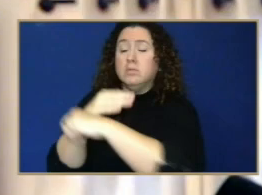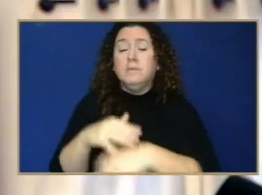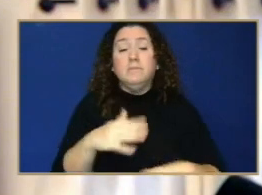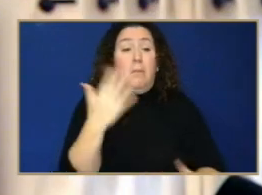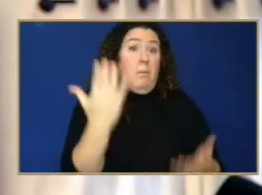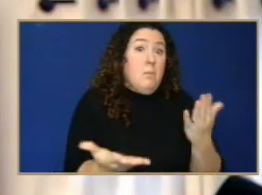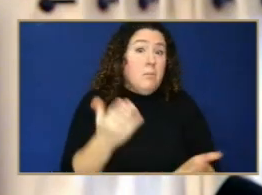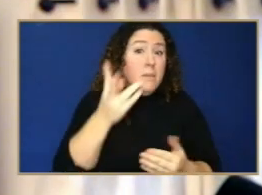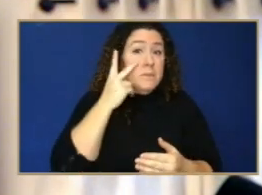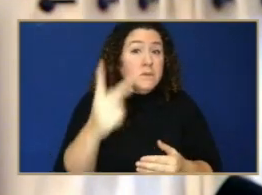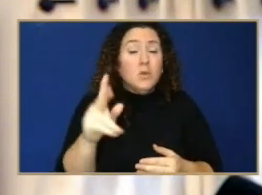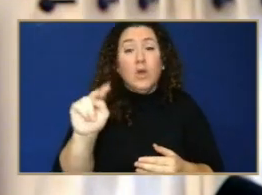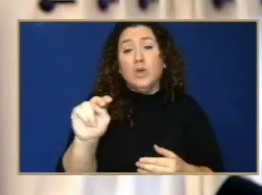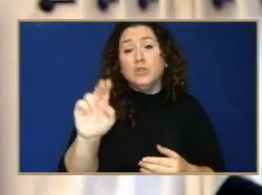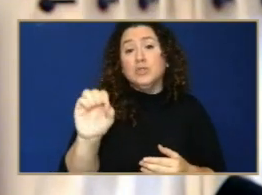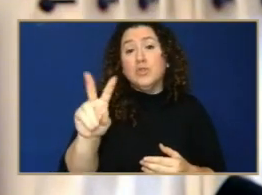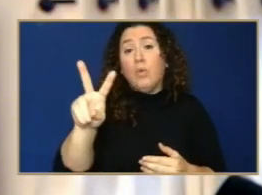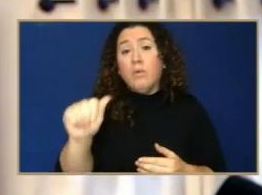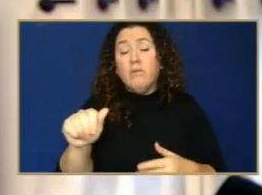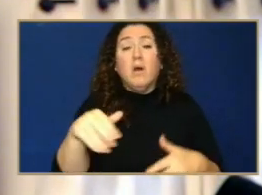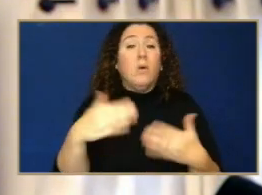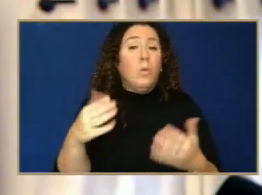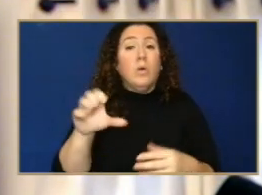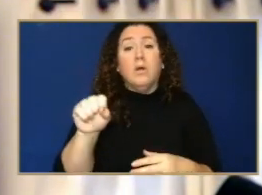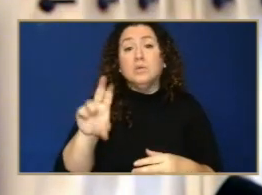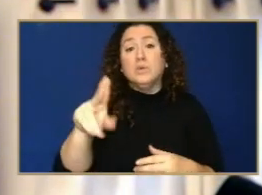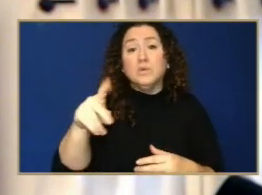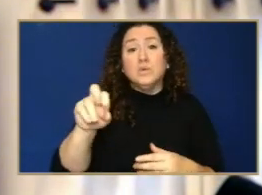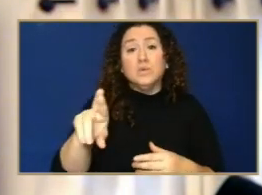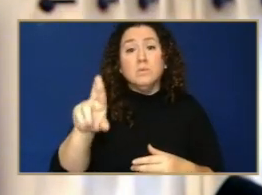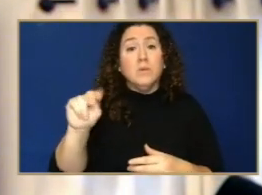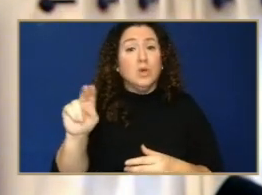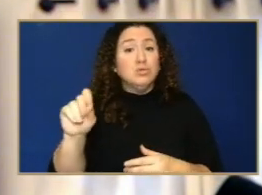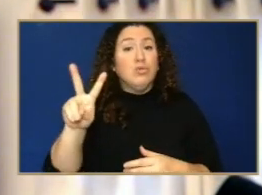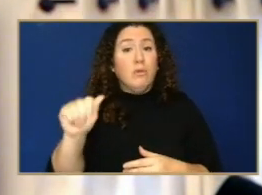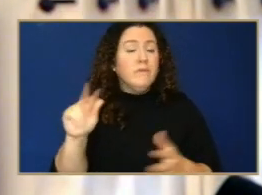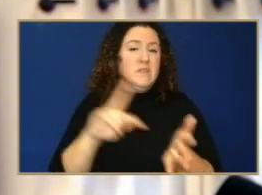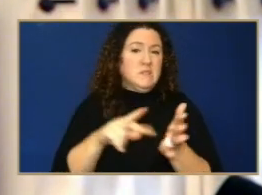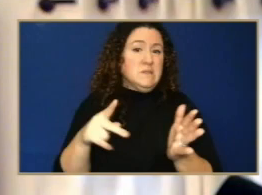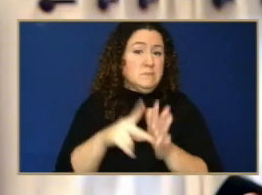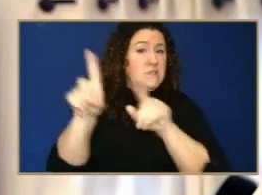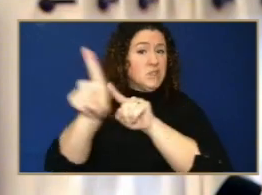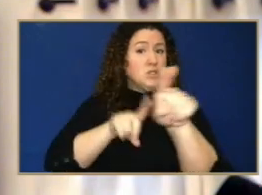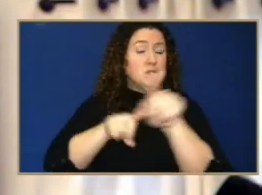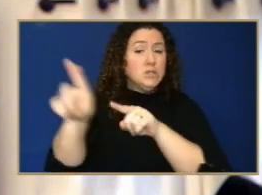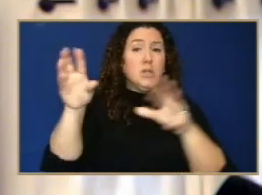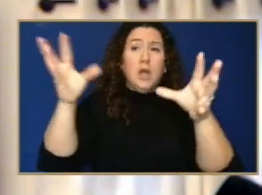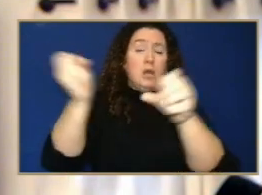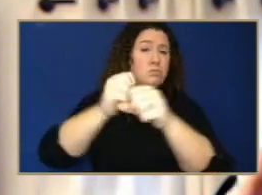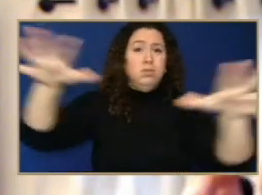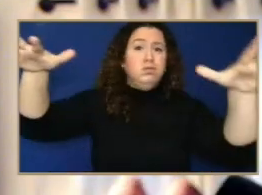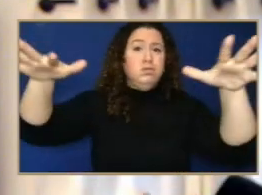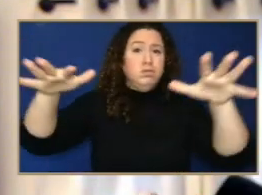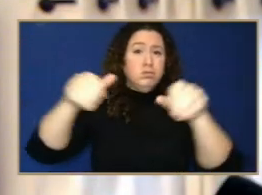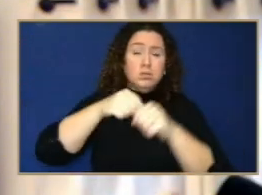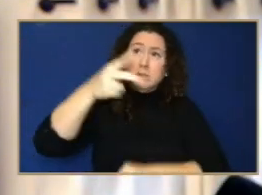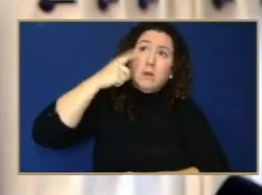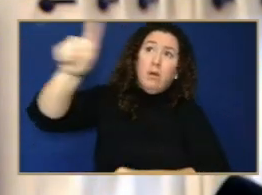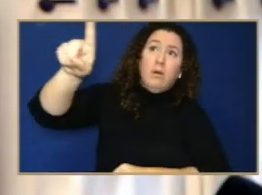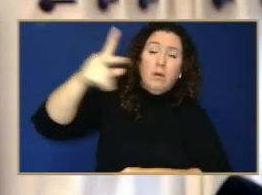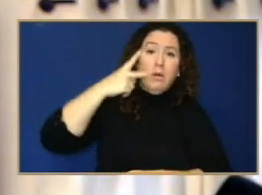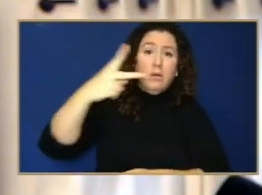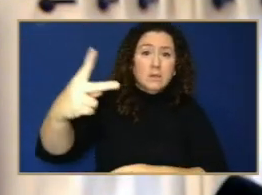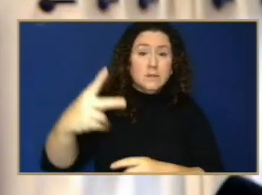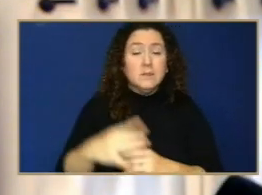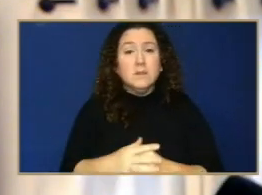essentially different versions of exploding stars and brightening stars. And there can also be alignments between planets and some of the stars and some of